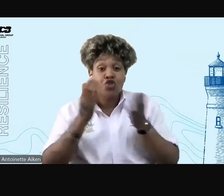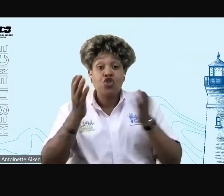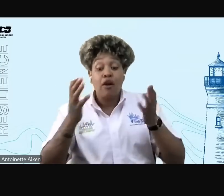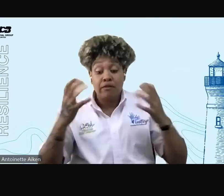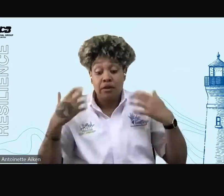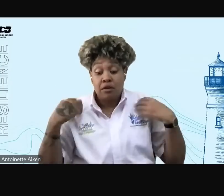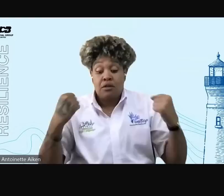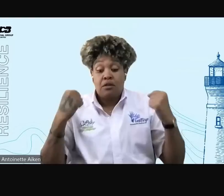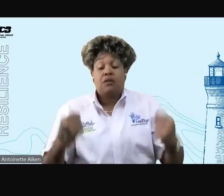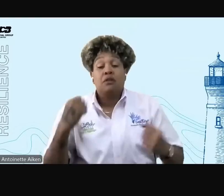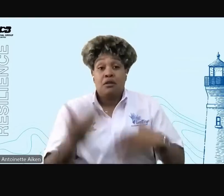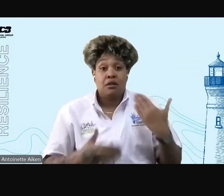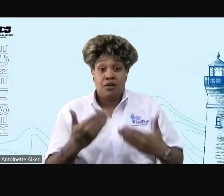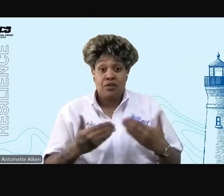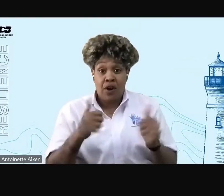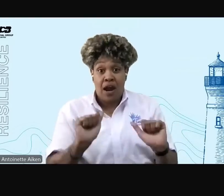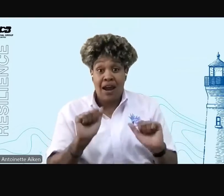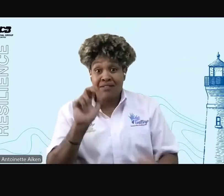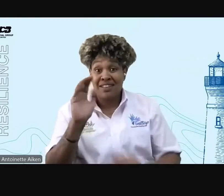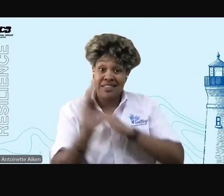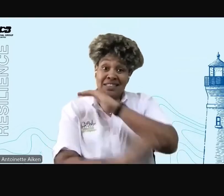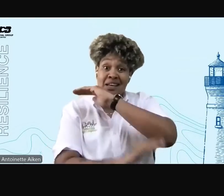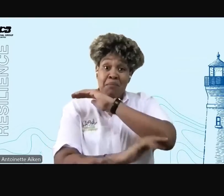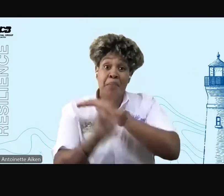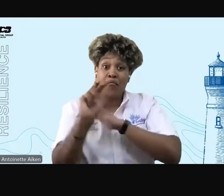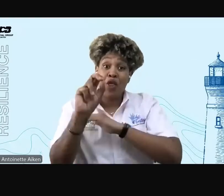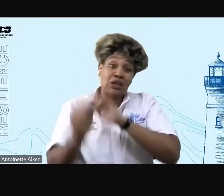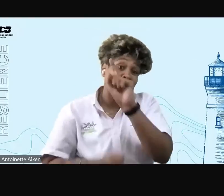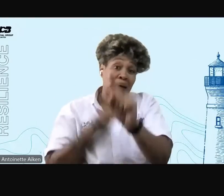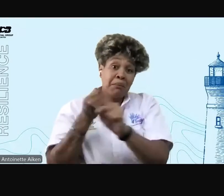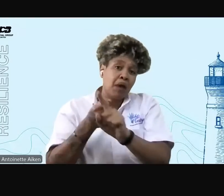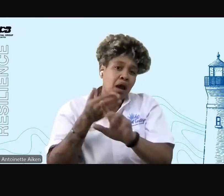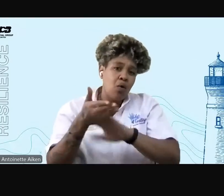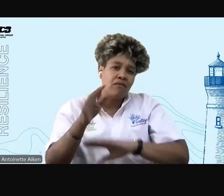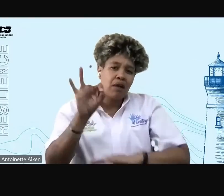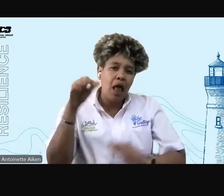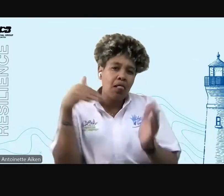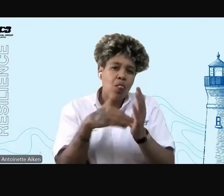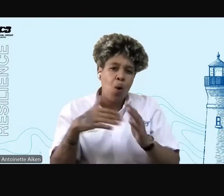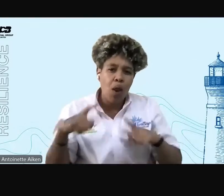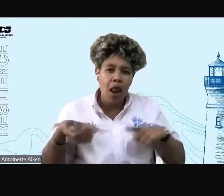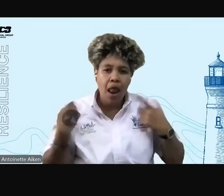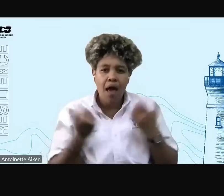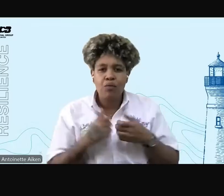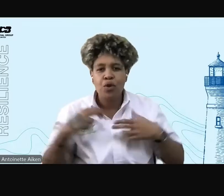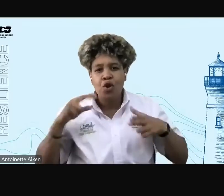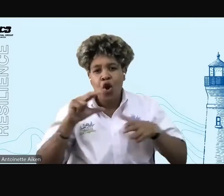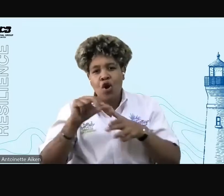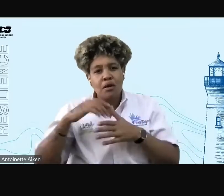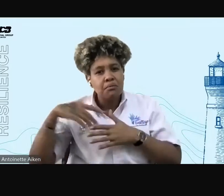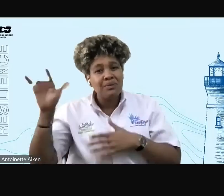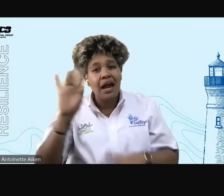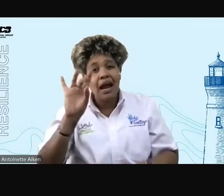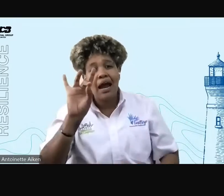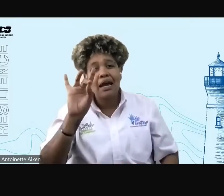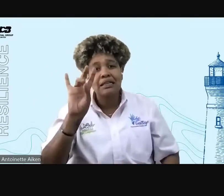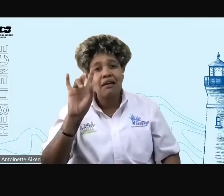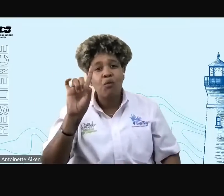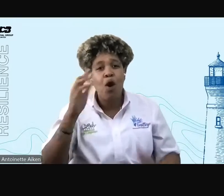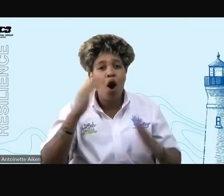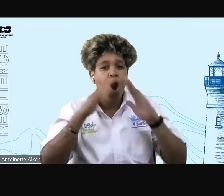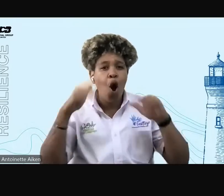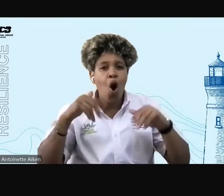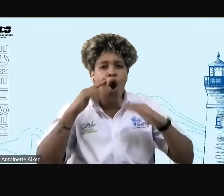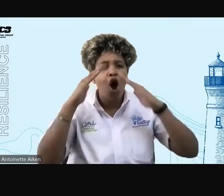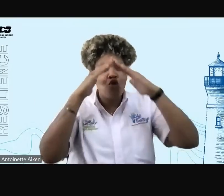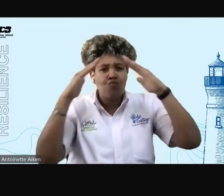30th, impacted over 9,000 lives, with 871 homes and roofs restored